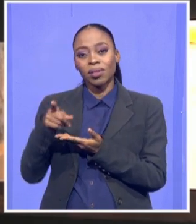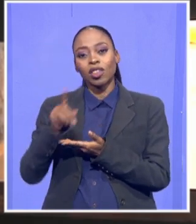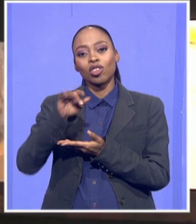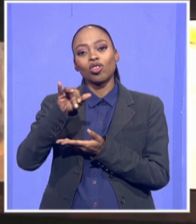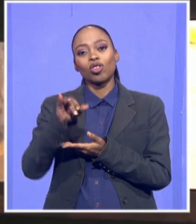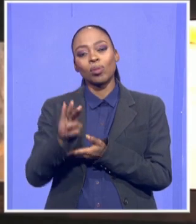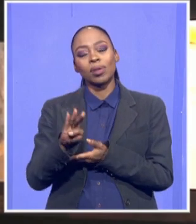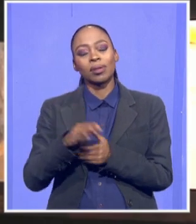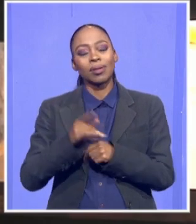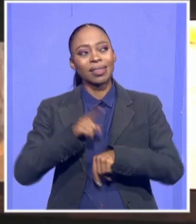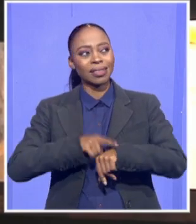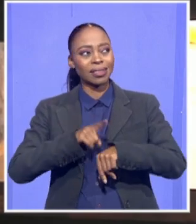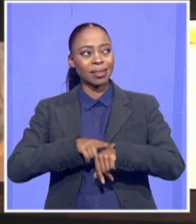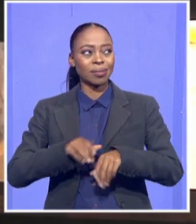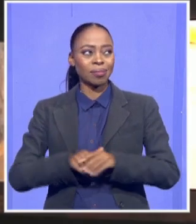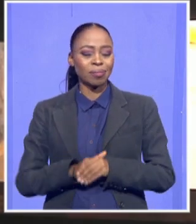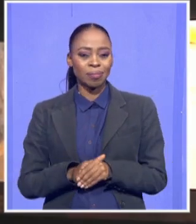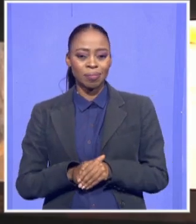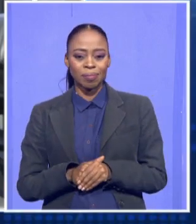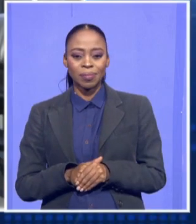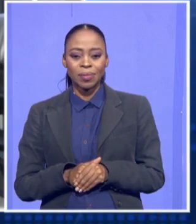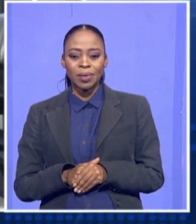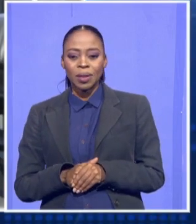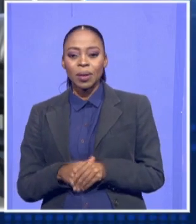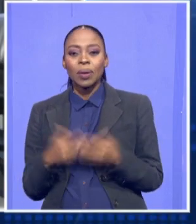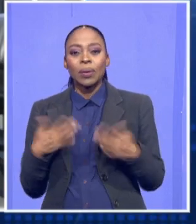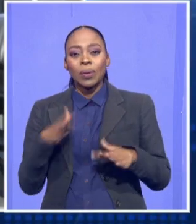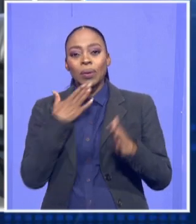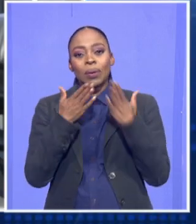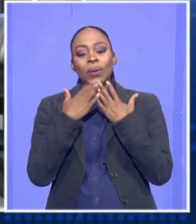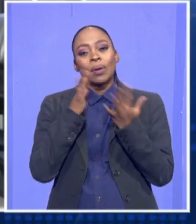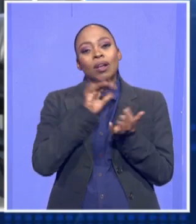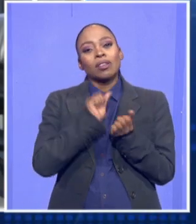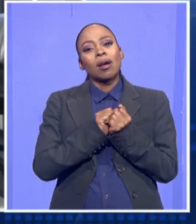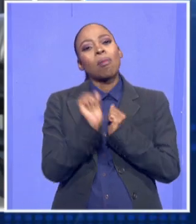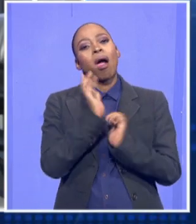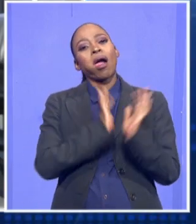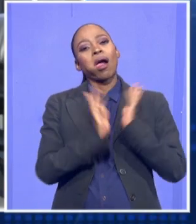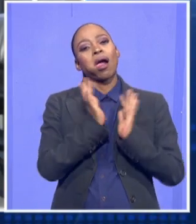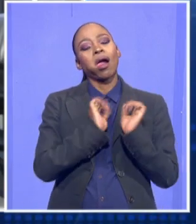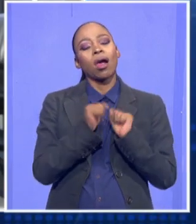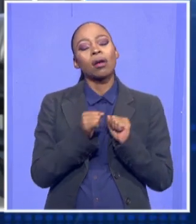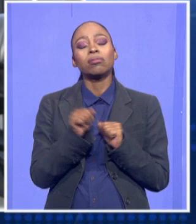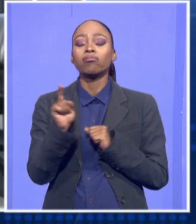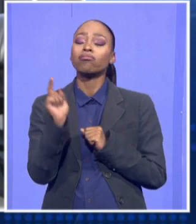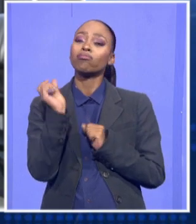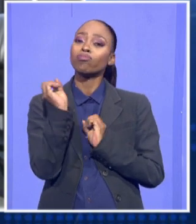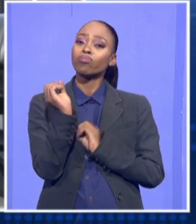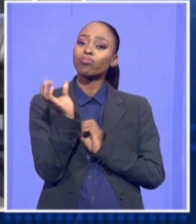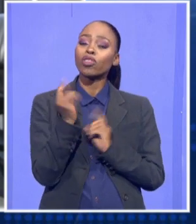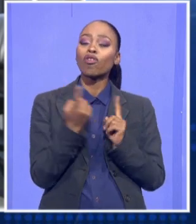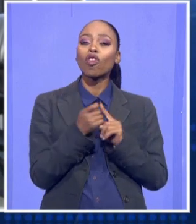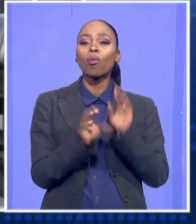for the purposes of time. Over to you, studio. All right. Thank you so much for giving us that update, Canny Maphanga. They're speaking to us live from the Constitutional Court.